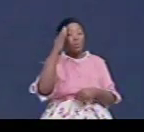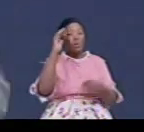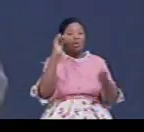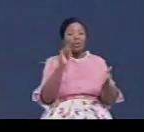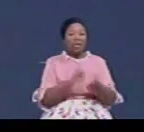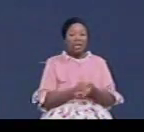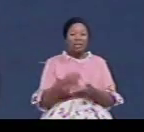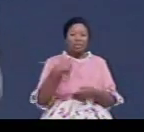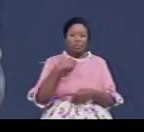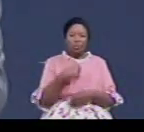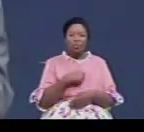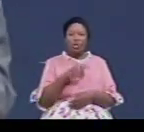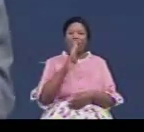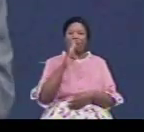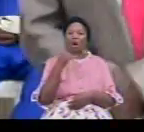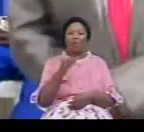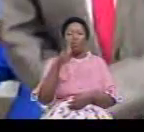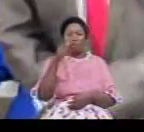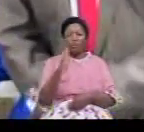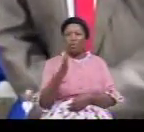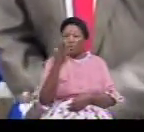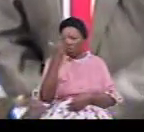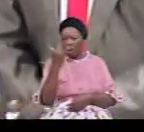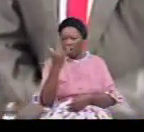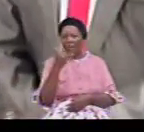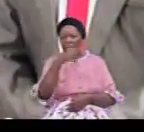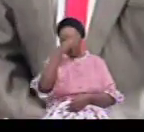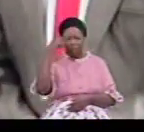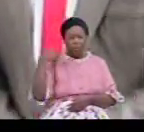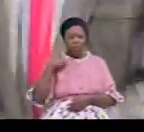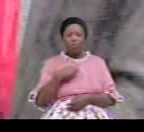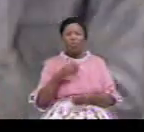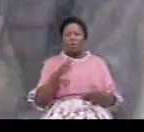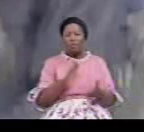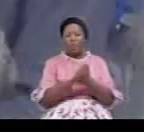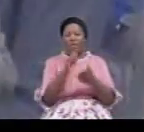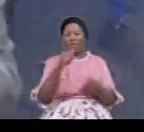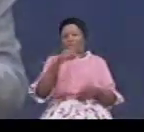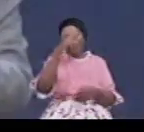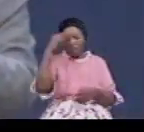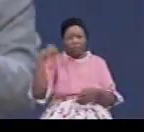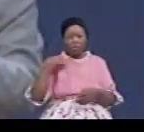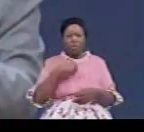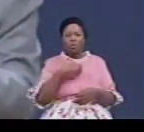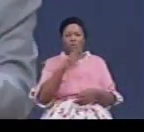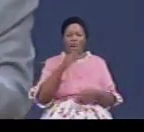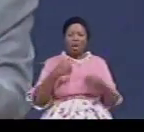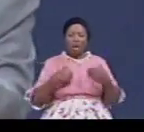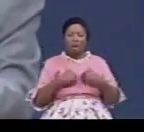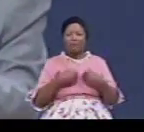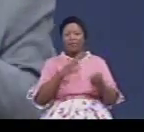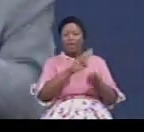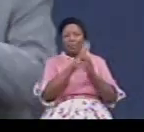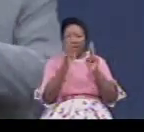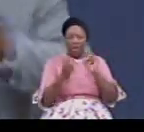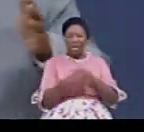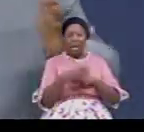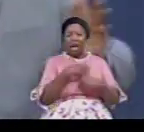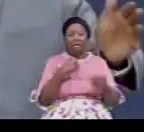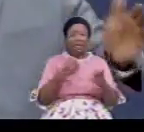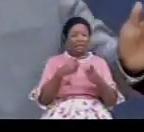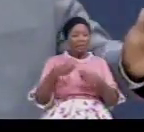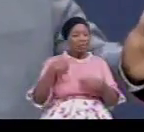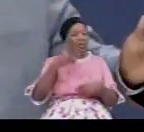we are of God. Why? Because we believe, because we have repented. And then we know that